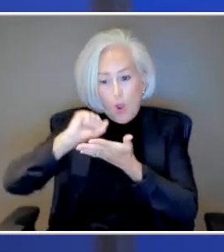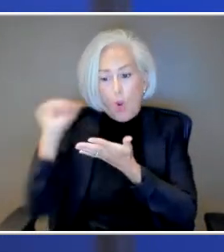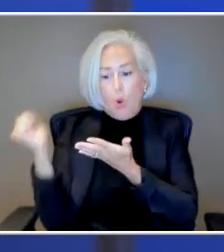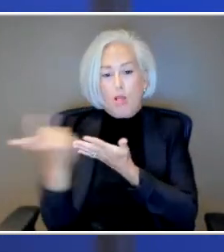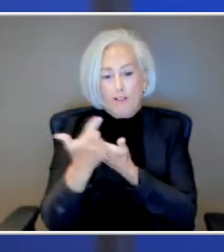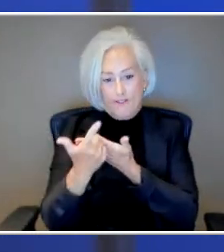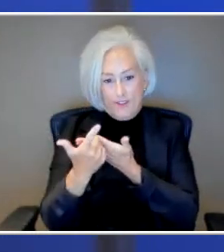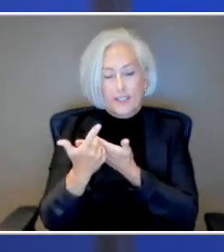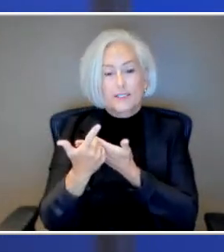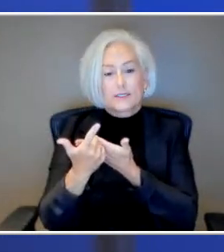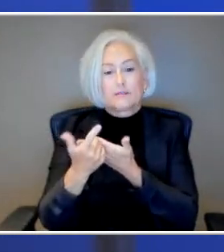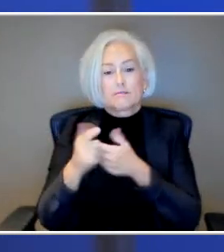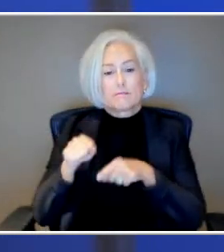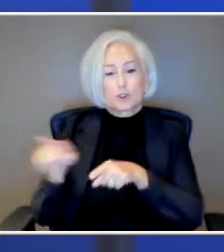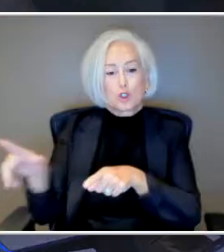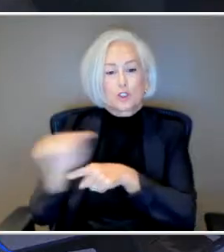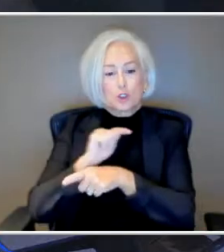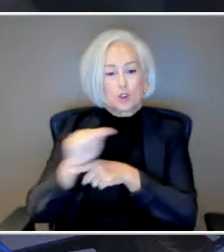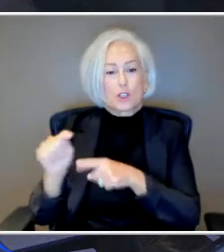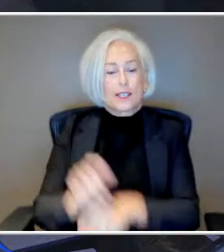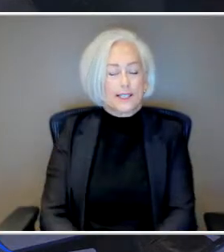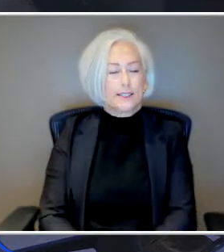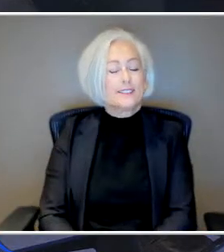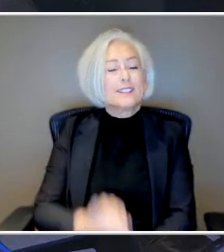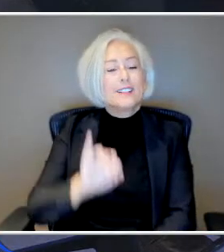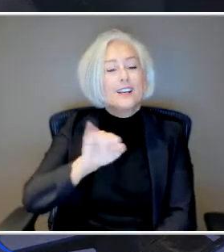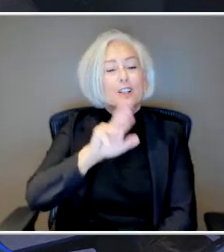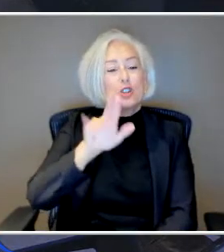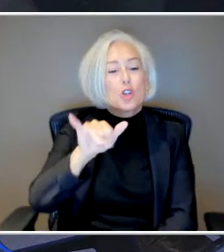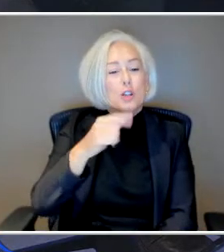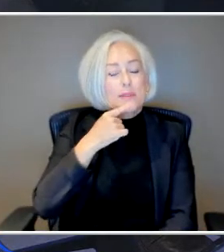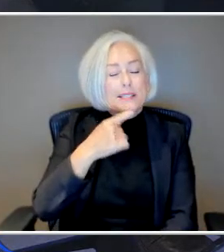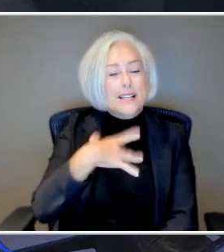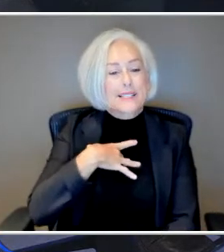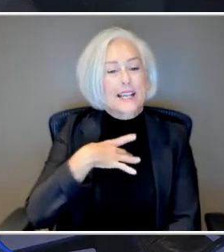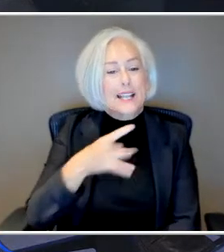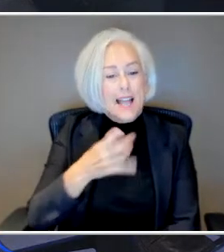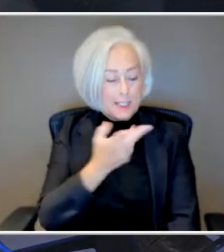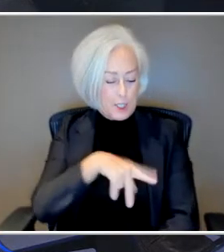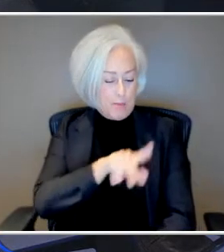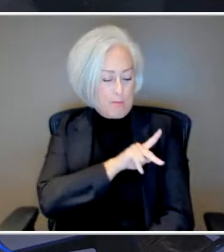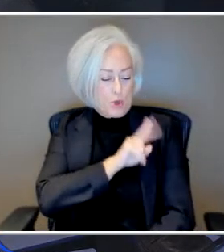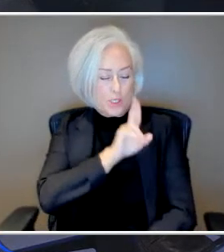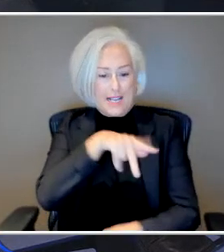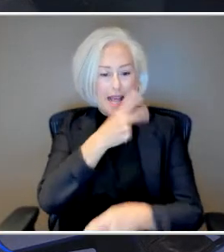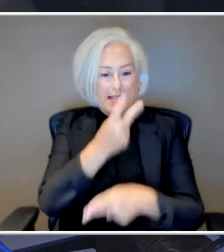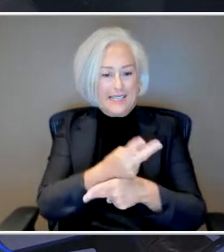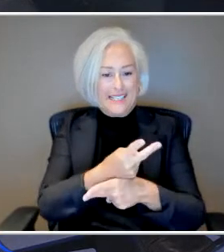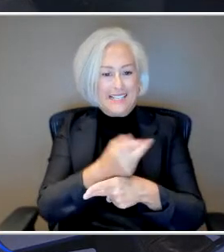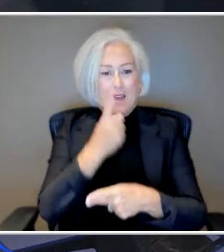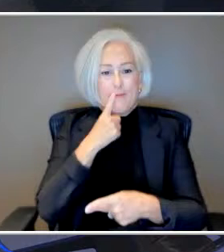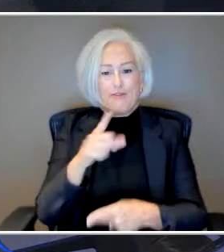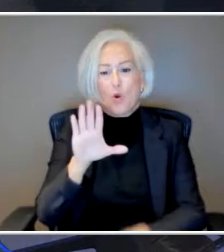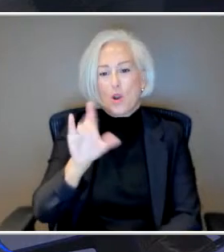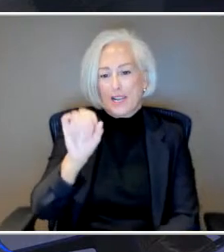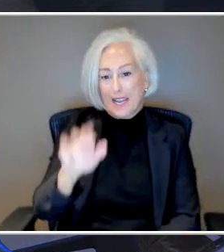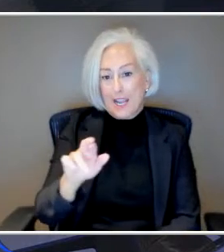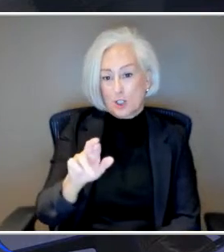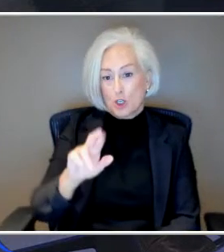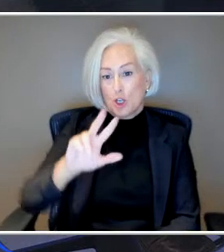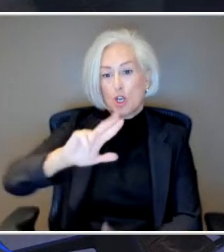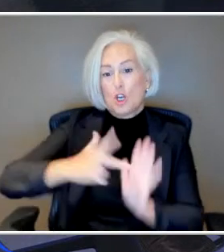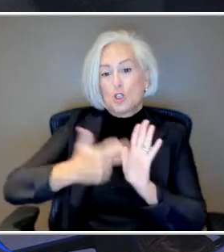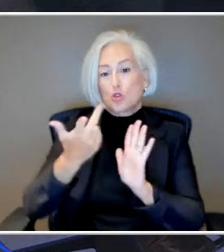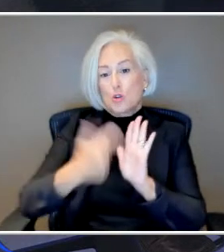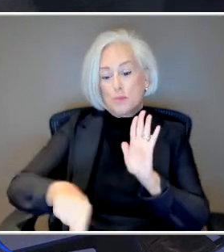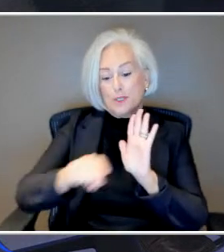training. Jeremy says he likes the term personality type for cancer specifics. Is triple negative its own thing, or are